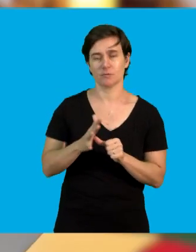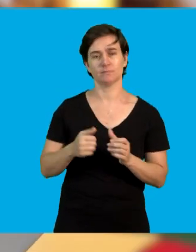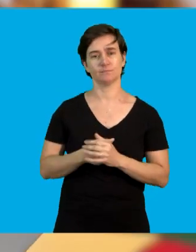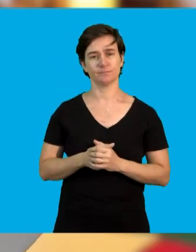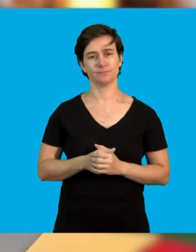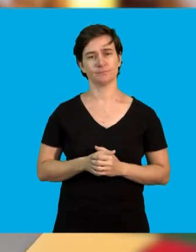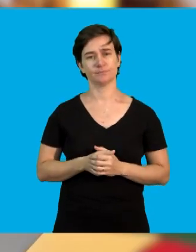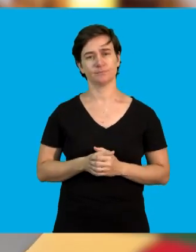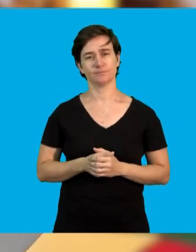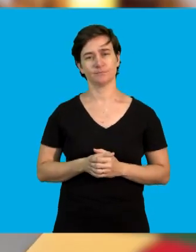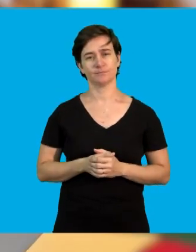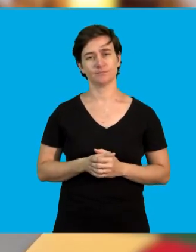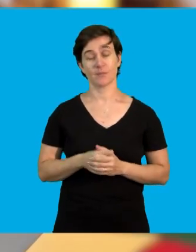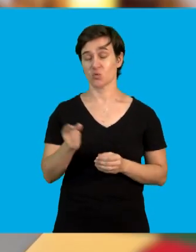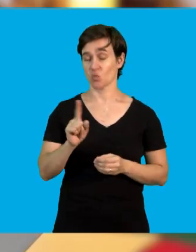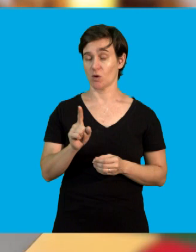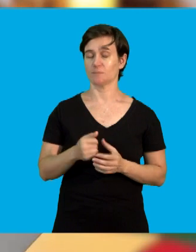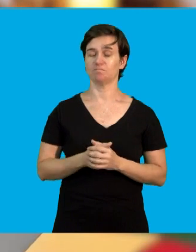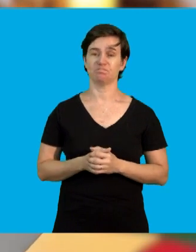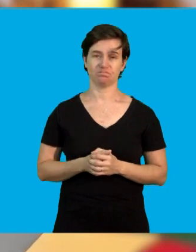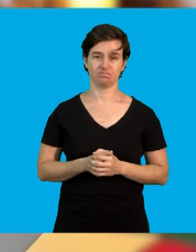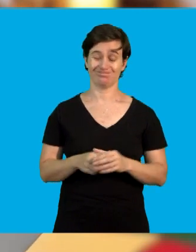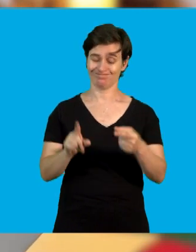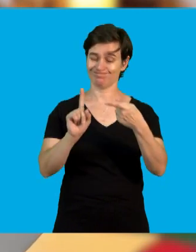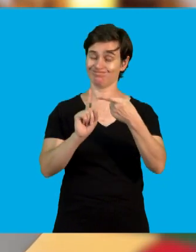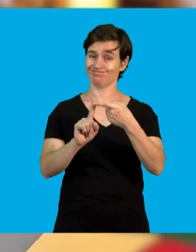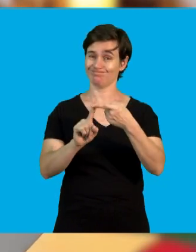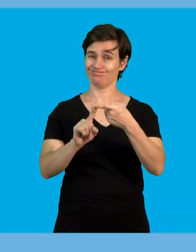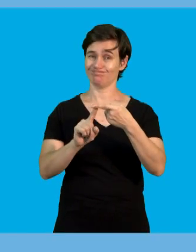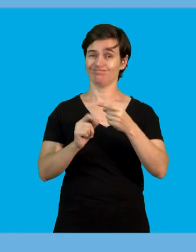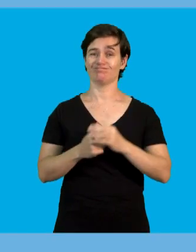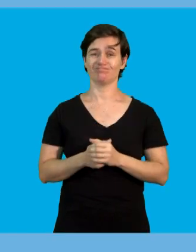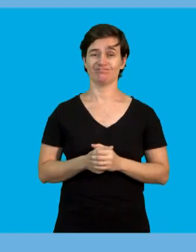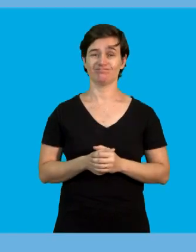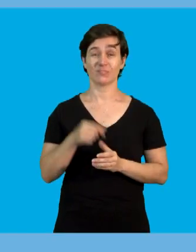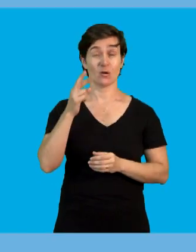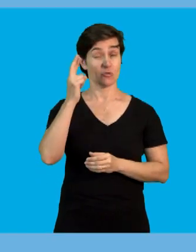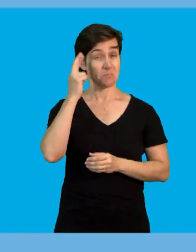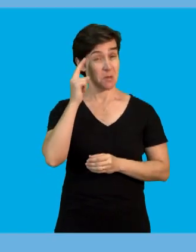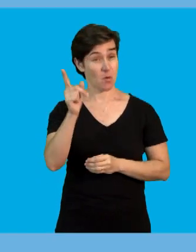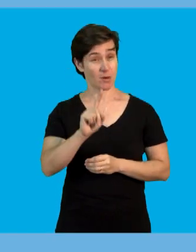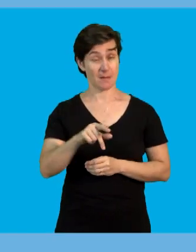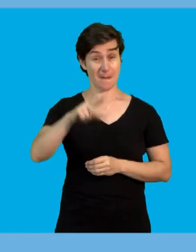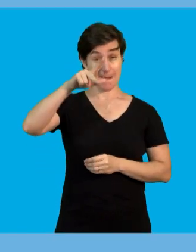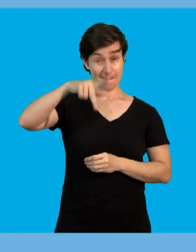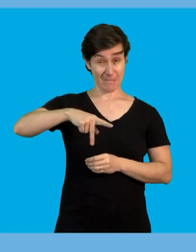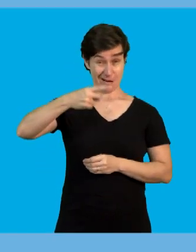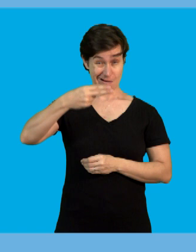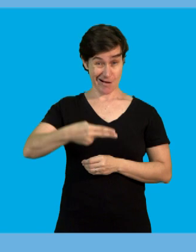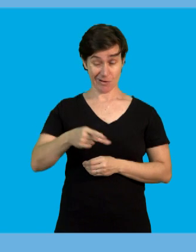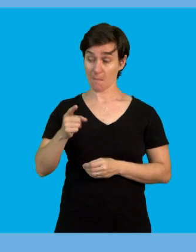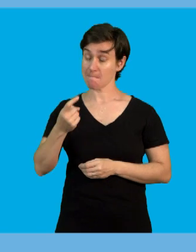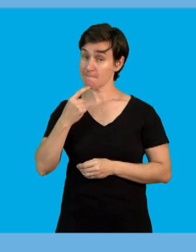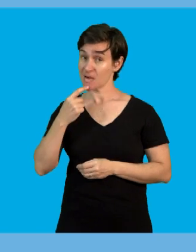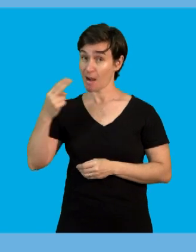always remember about this lesson, these are the following things. Number one, I want you to remember that the pH of the